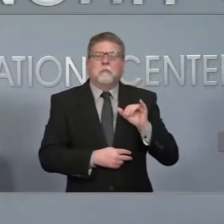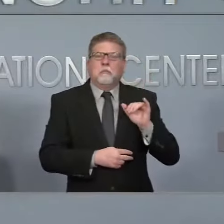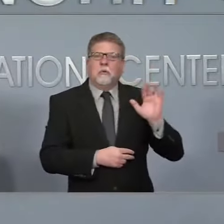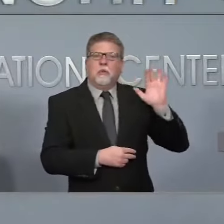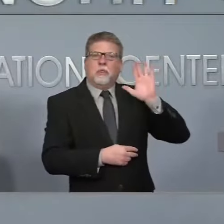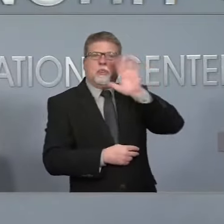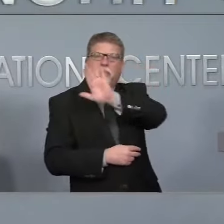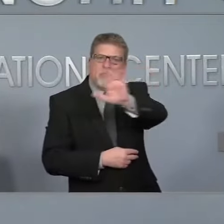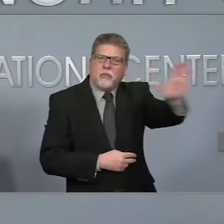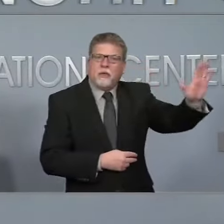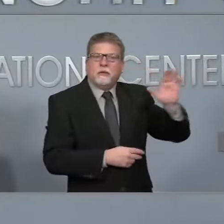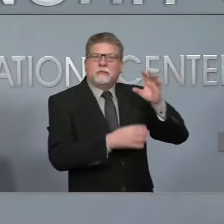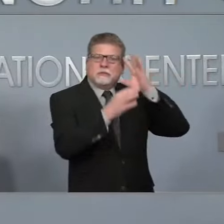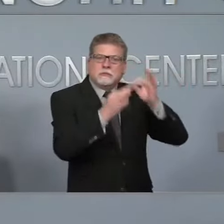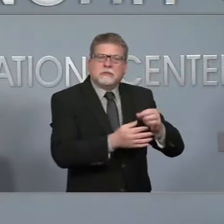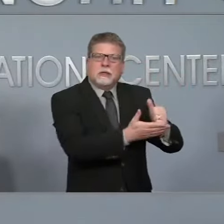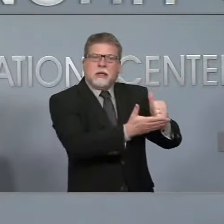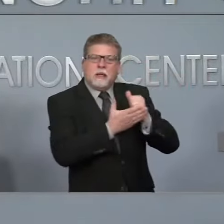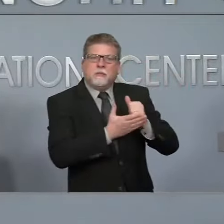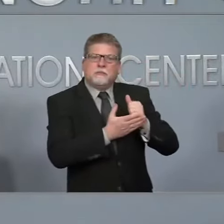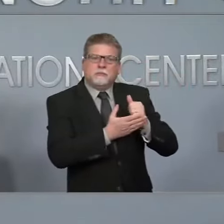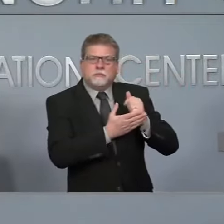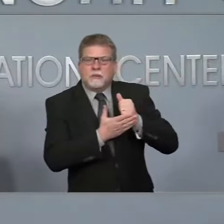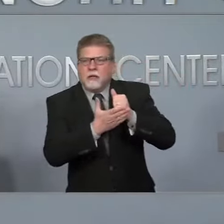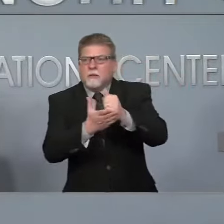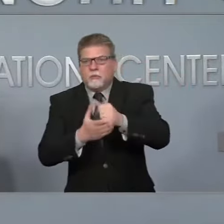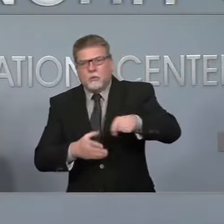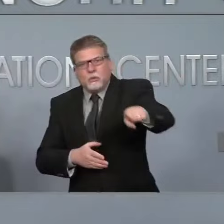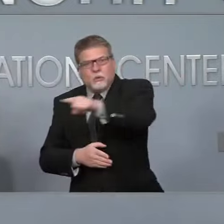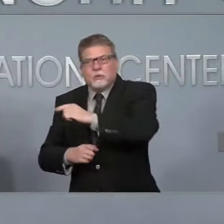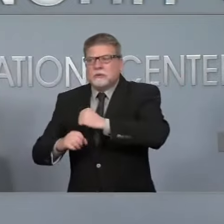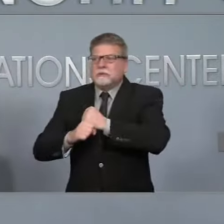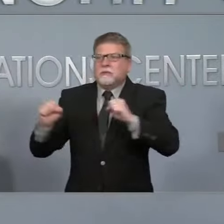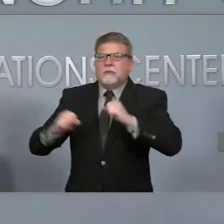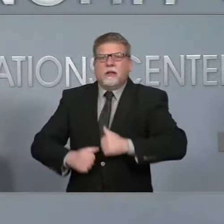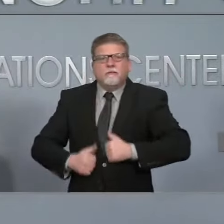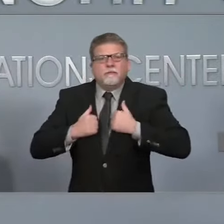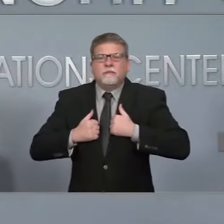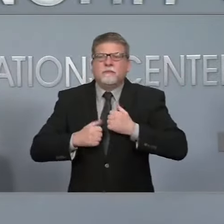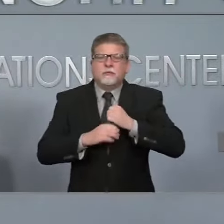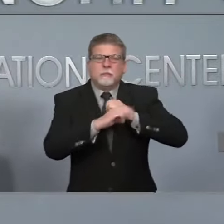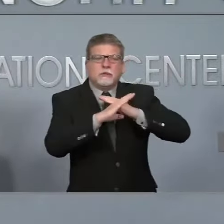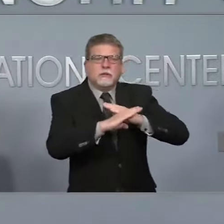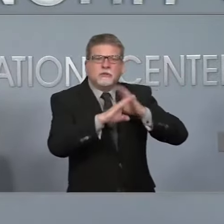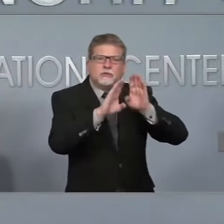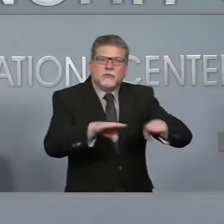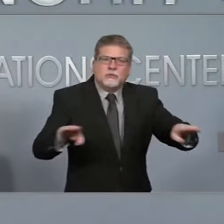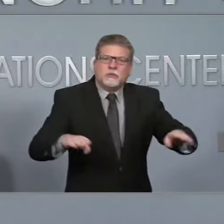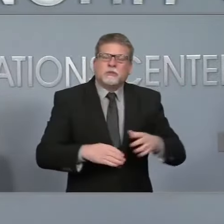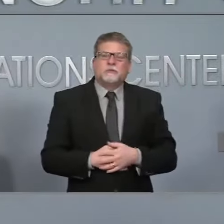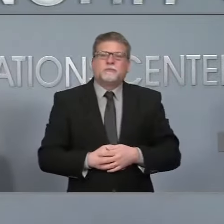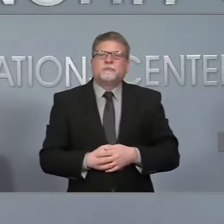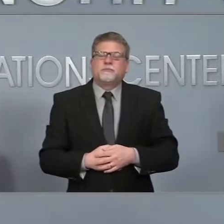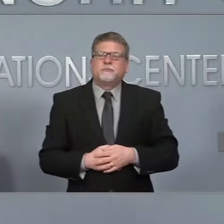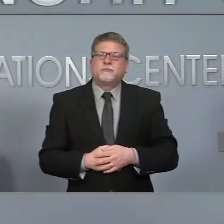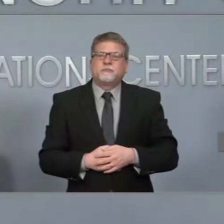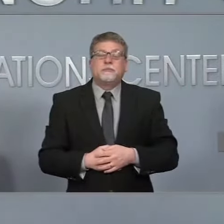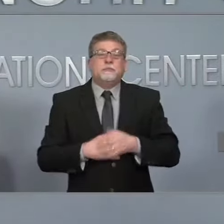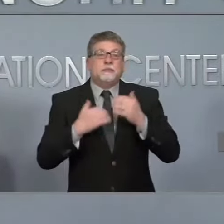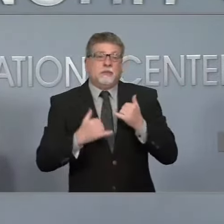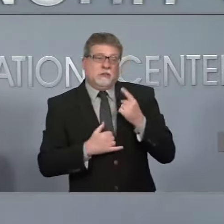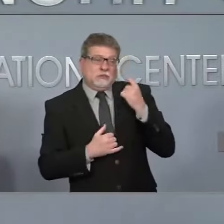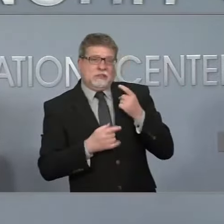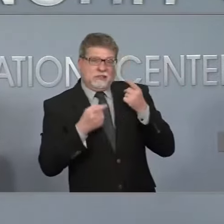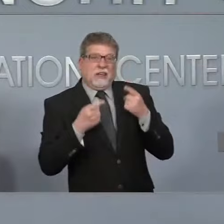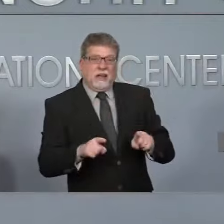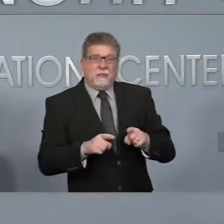under difficult circumstances. In the last couple of months, the Omicron variant of this virus overran the